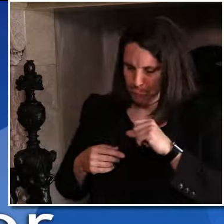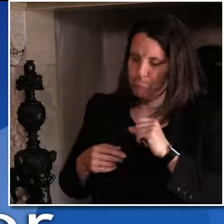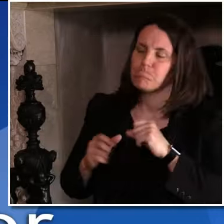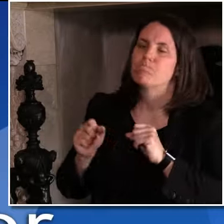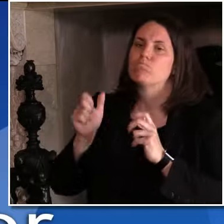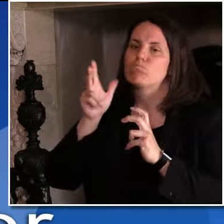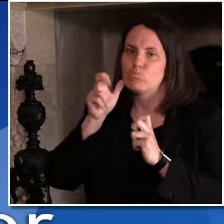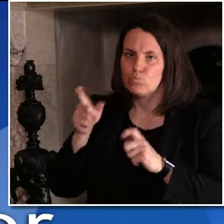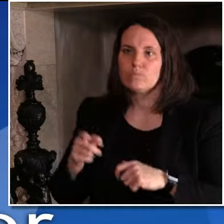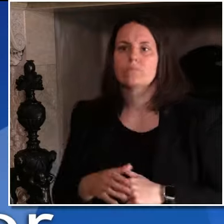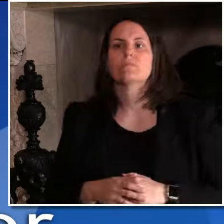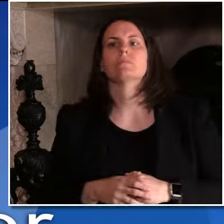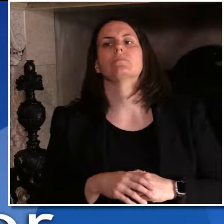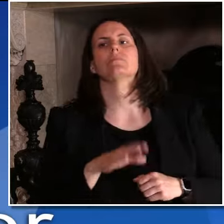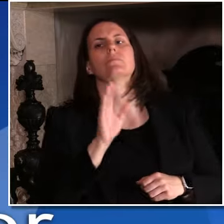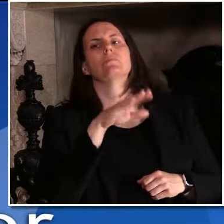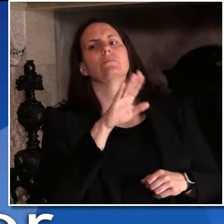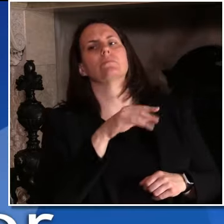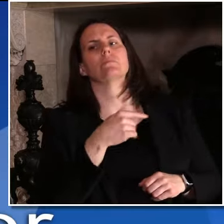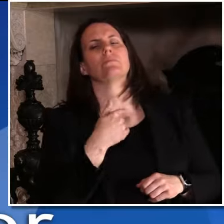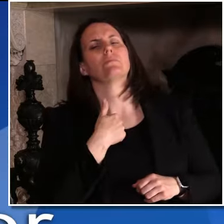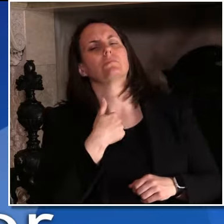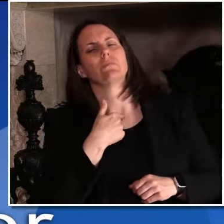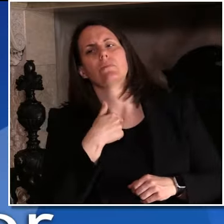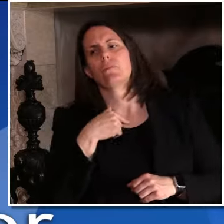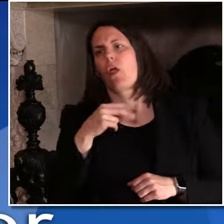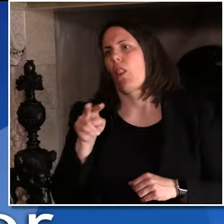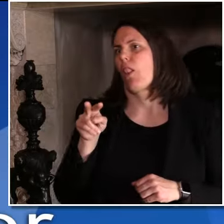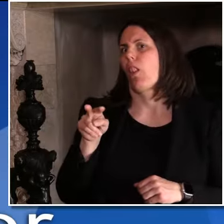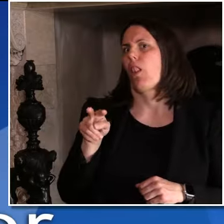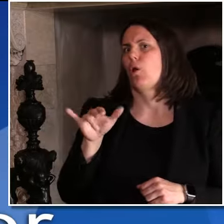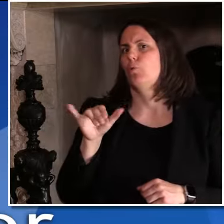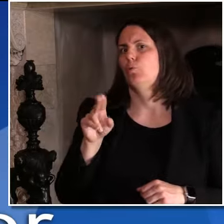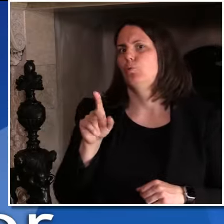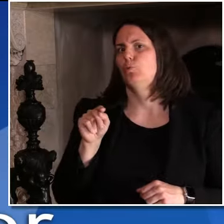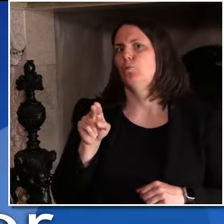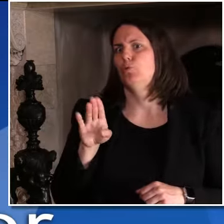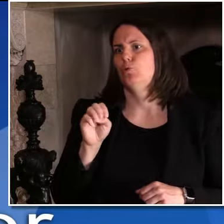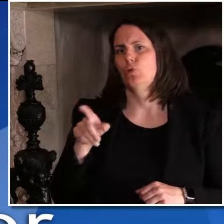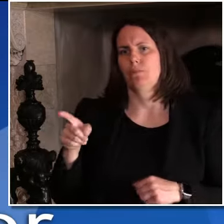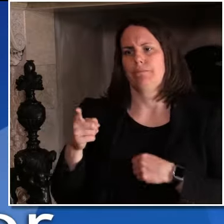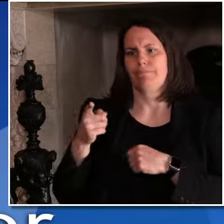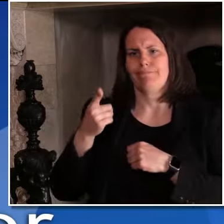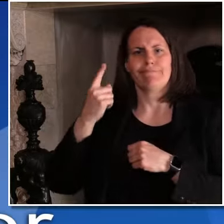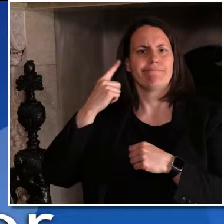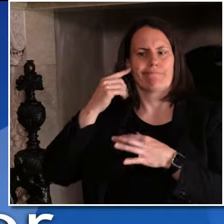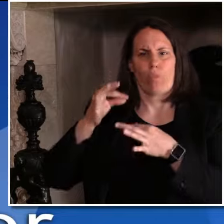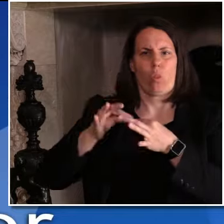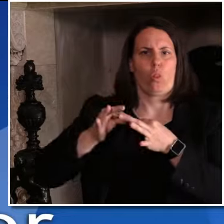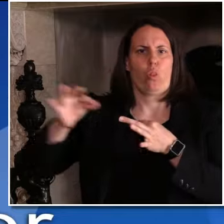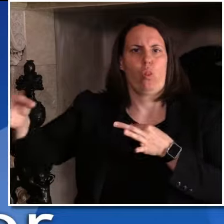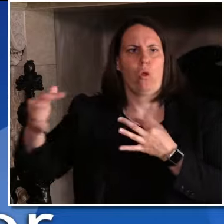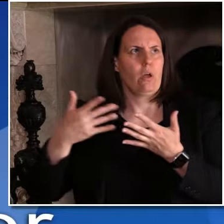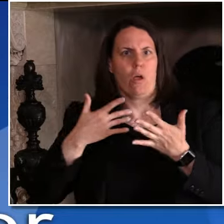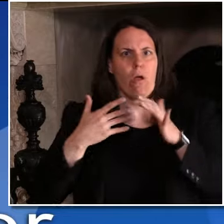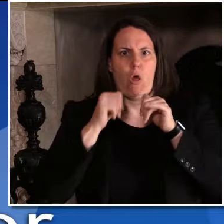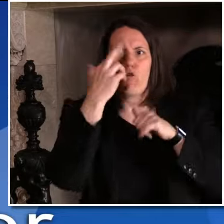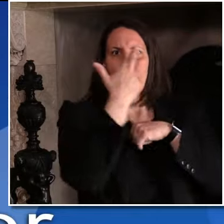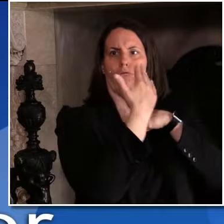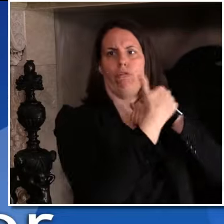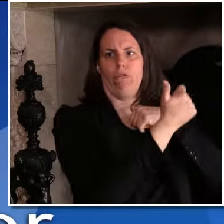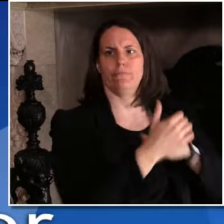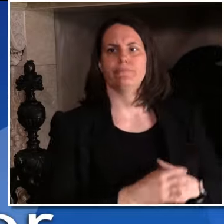was watching on the YouTube stream, and I think there's a bit of a delay. My question is about the increase in testing across the state